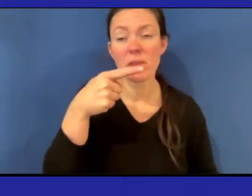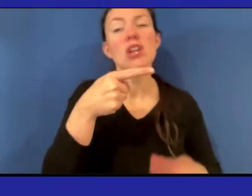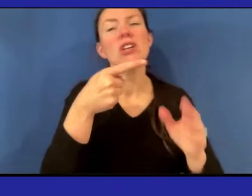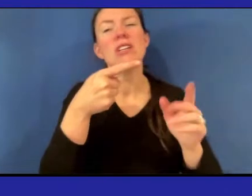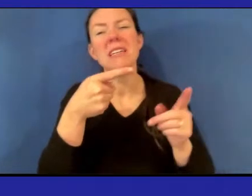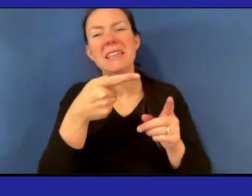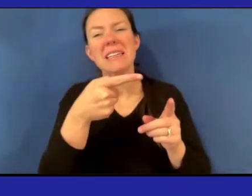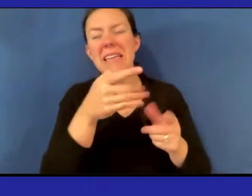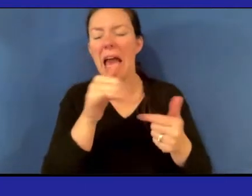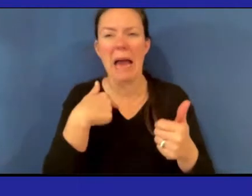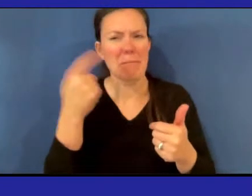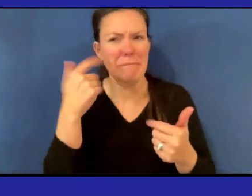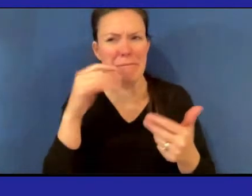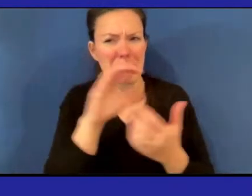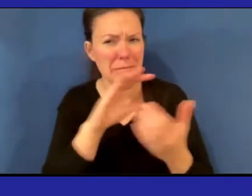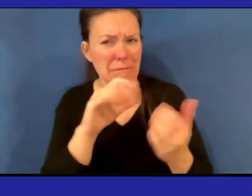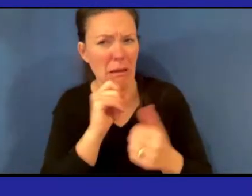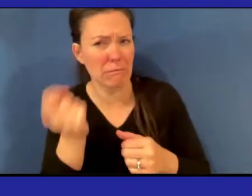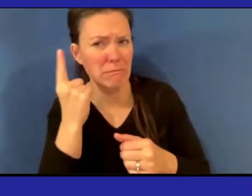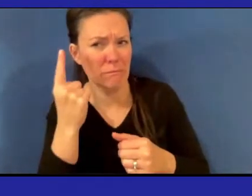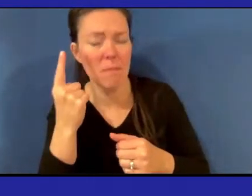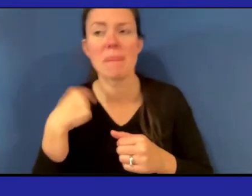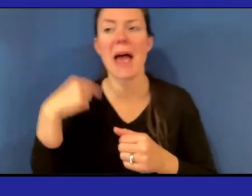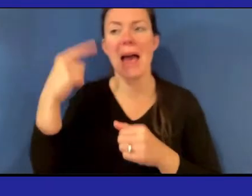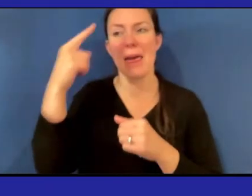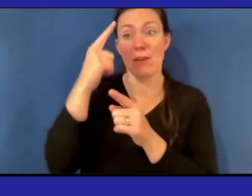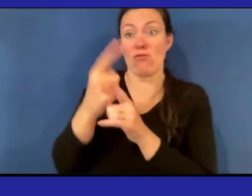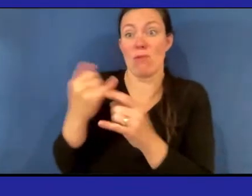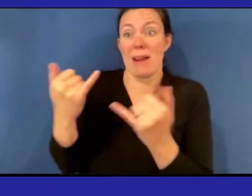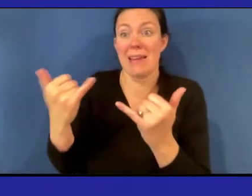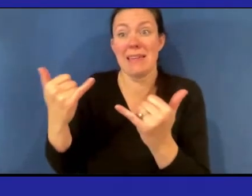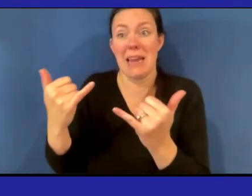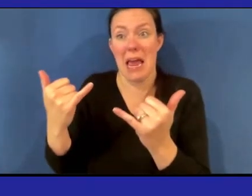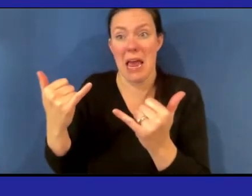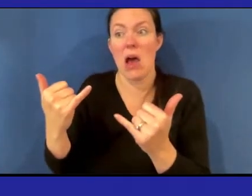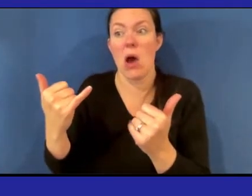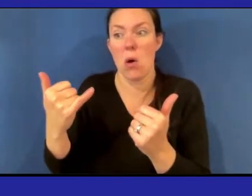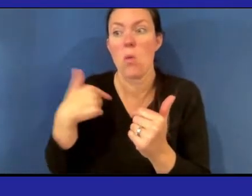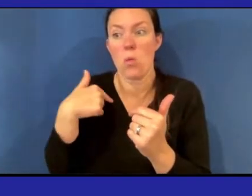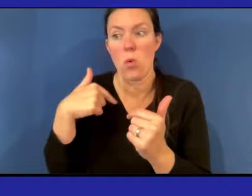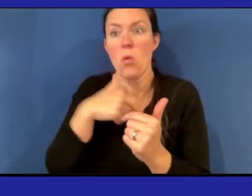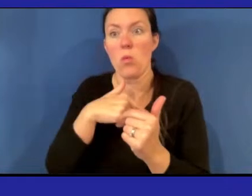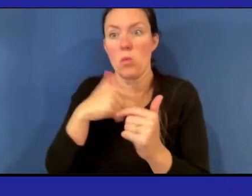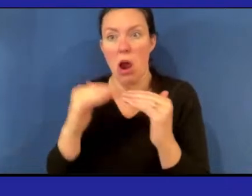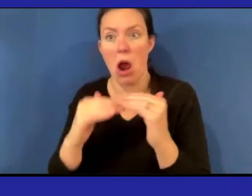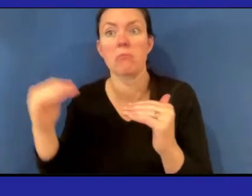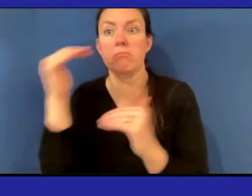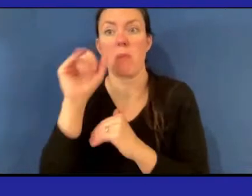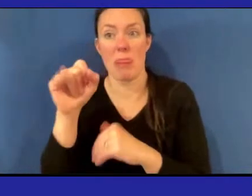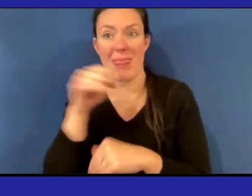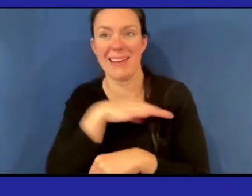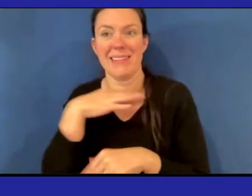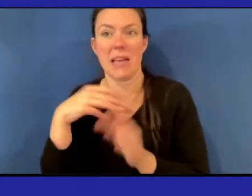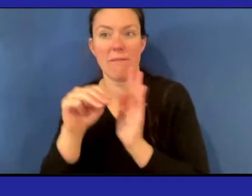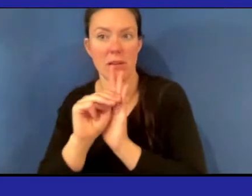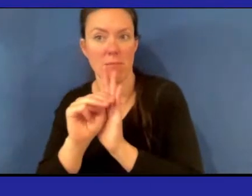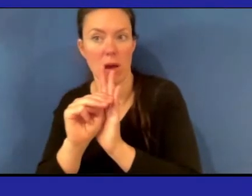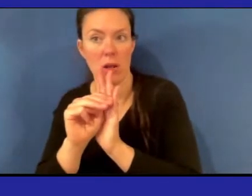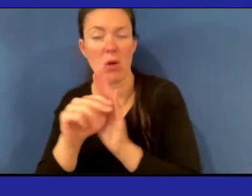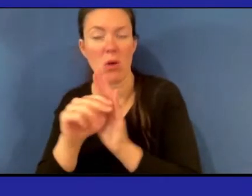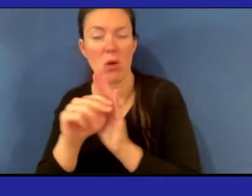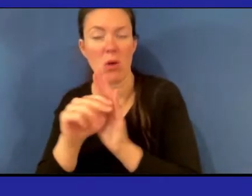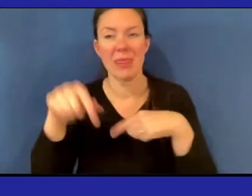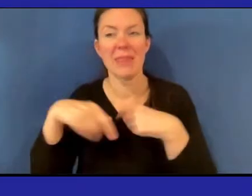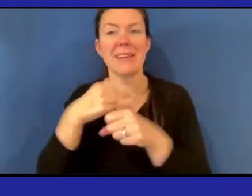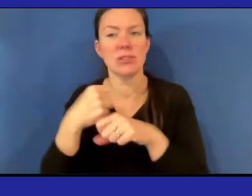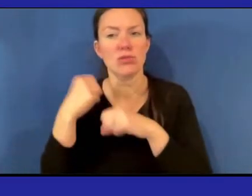means. higher? I think we are better right now in the staffing model. I think that we've had a very good recruitment year, Okay. and so